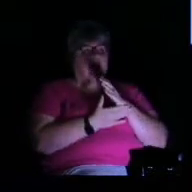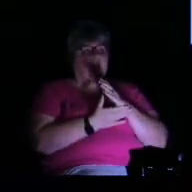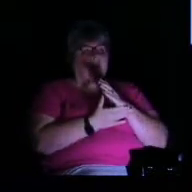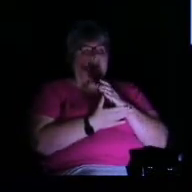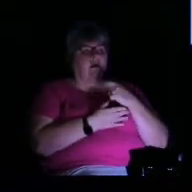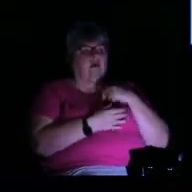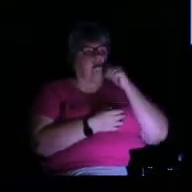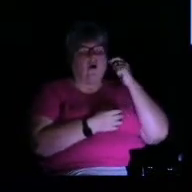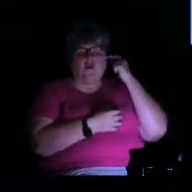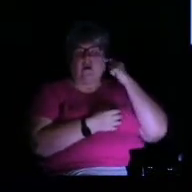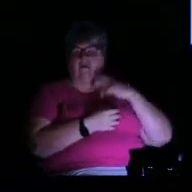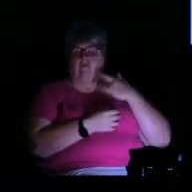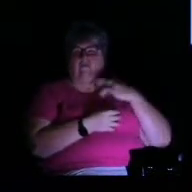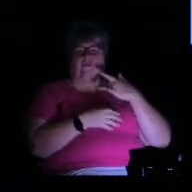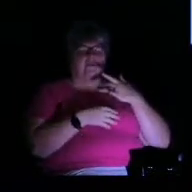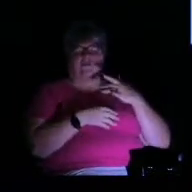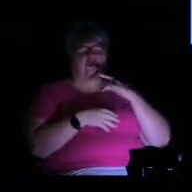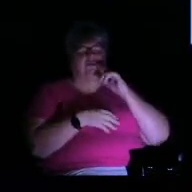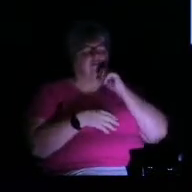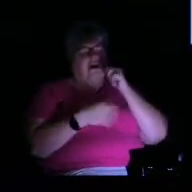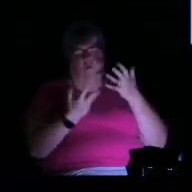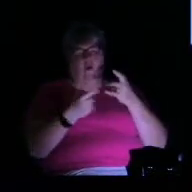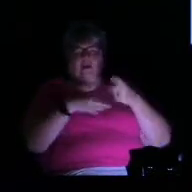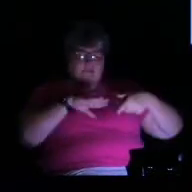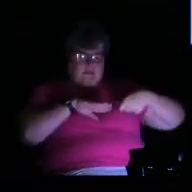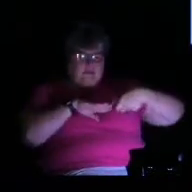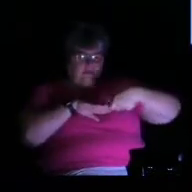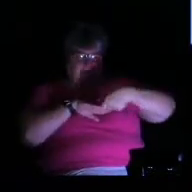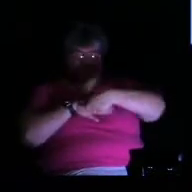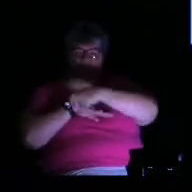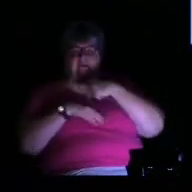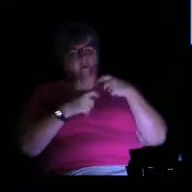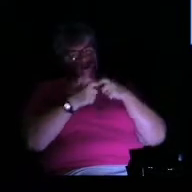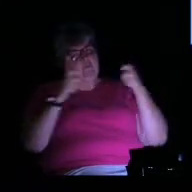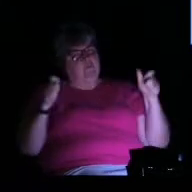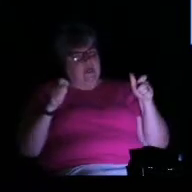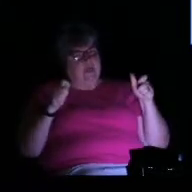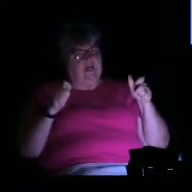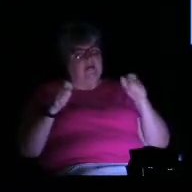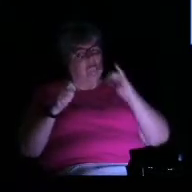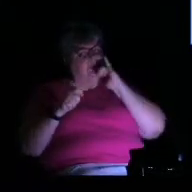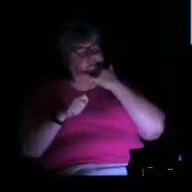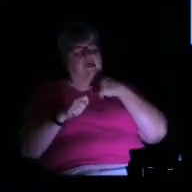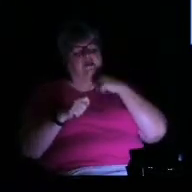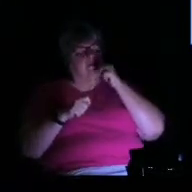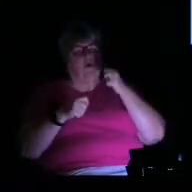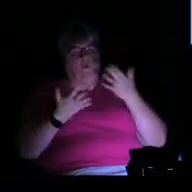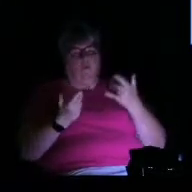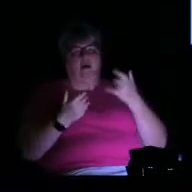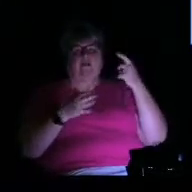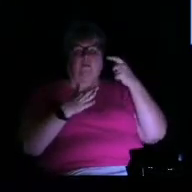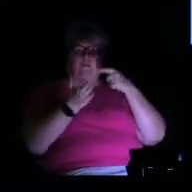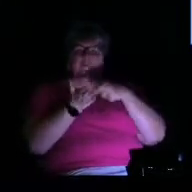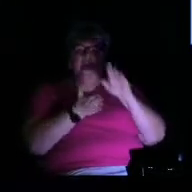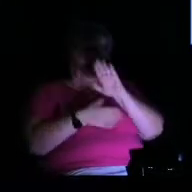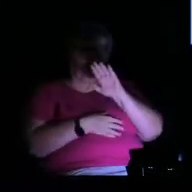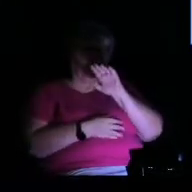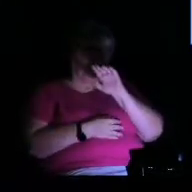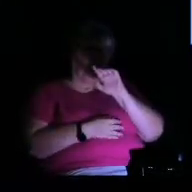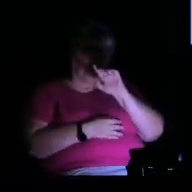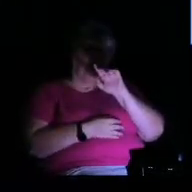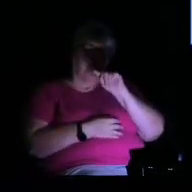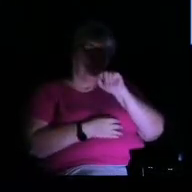I don't think you should wait to clip your toenails. Just saying, that's a big mistake right there. Don't wait to pay your taxes. I got this from a mom that I